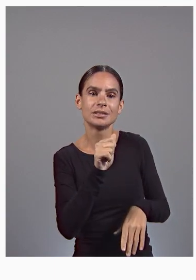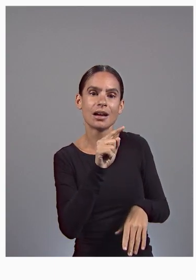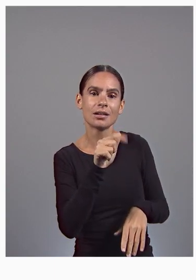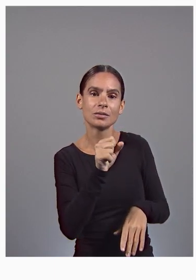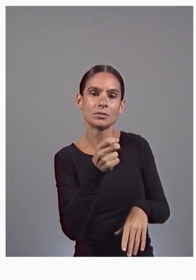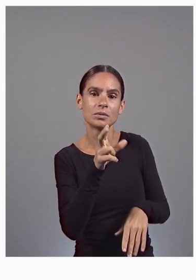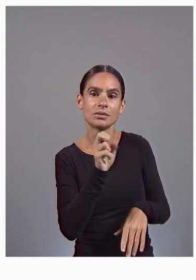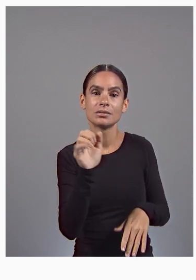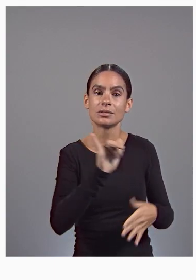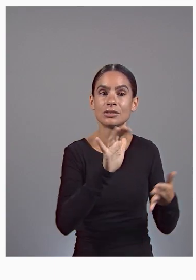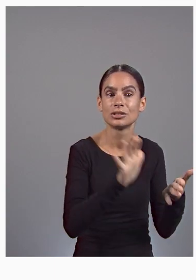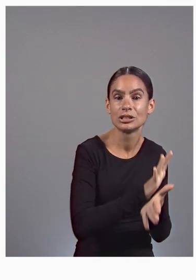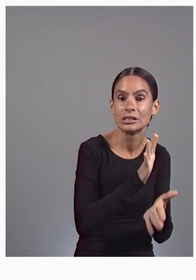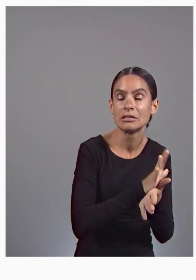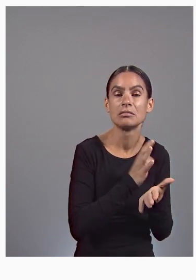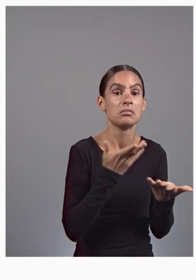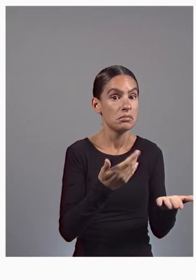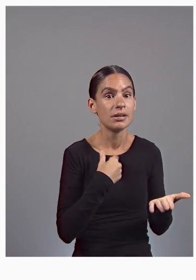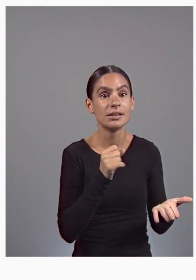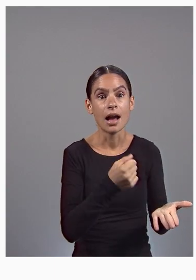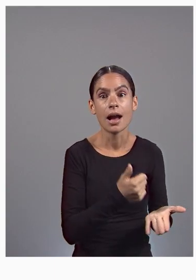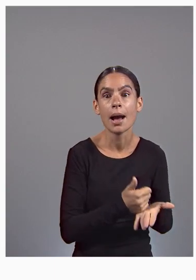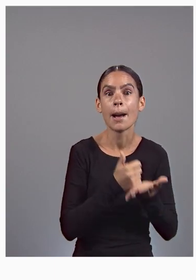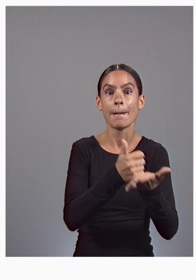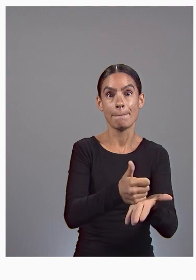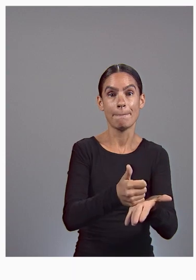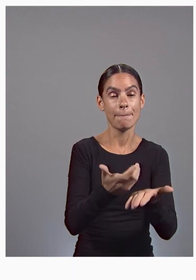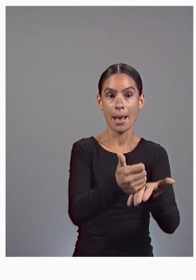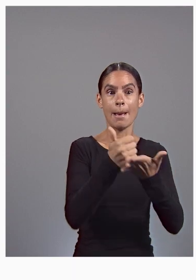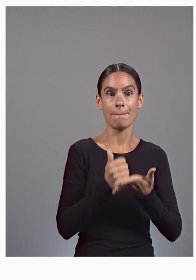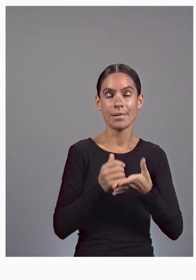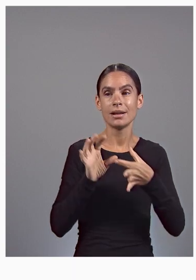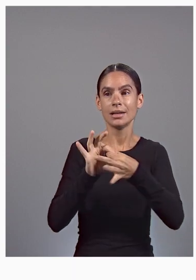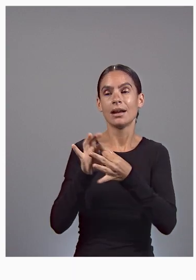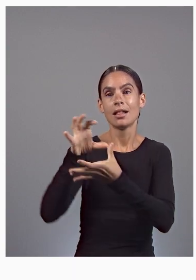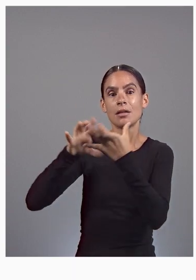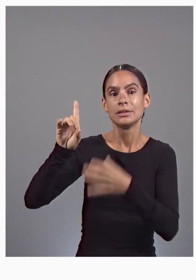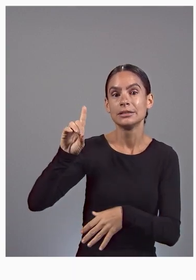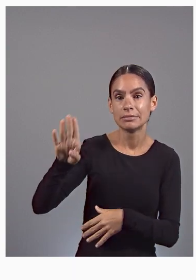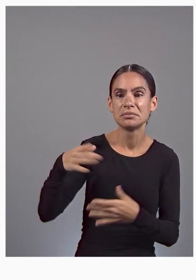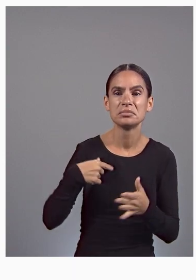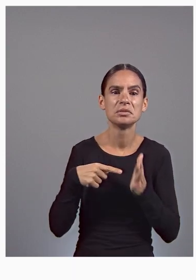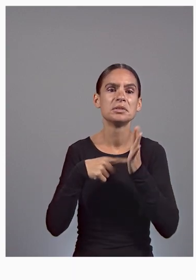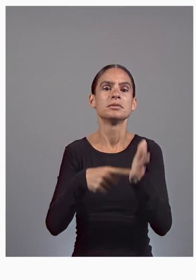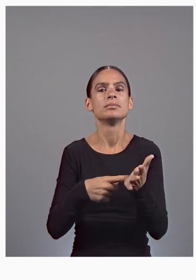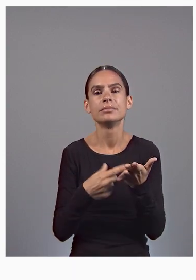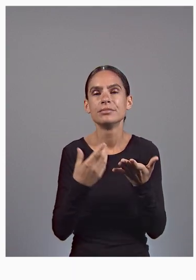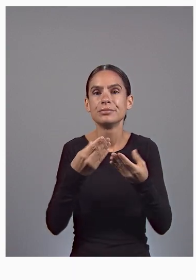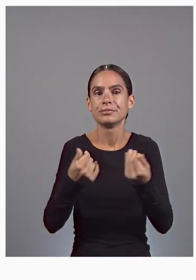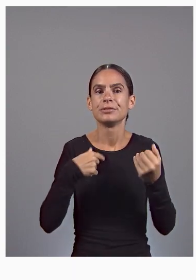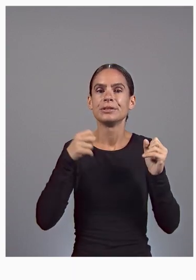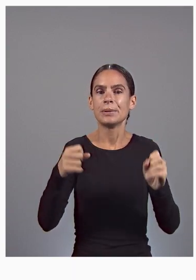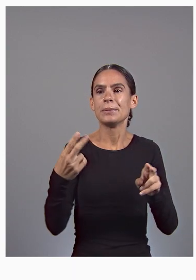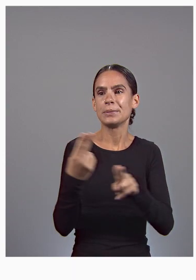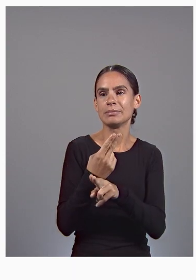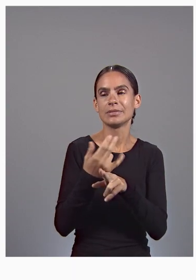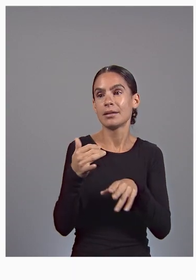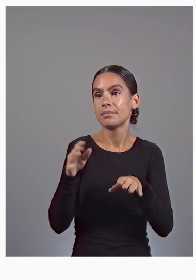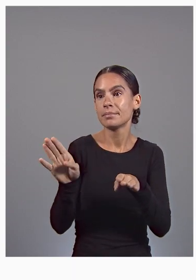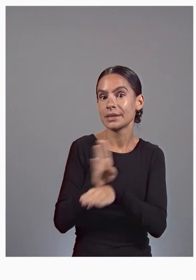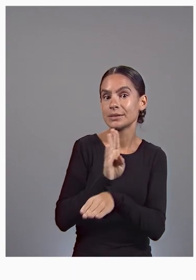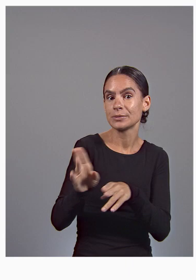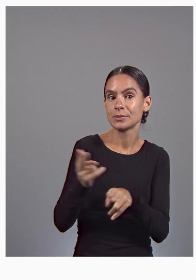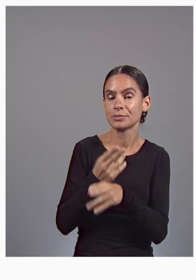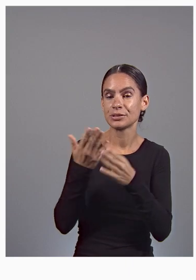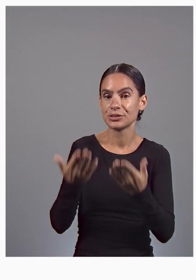IT, I could connect to Cloud DBs. Let me show you the solution that I could build as a business user.